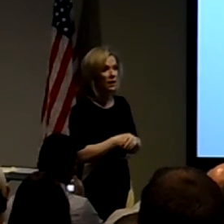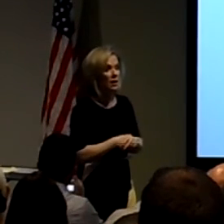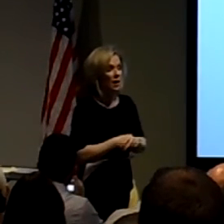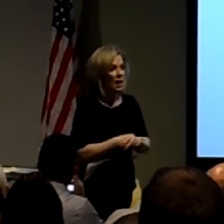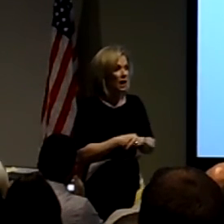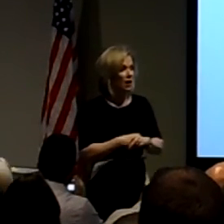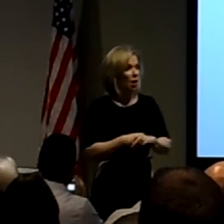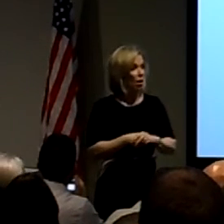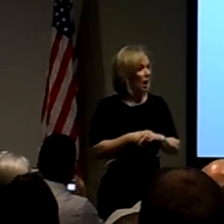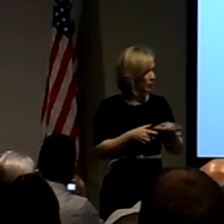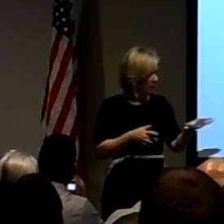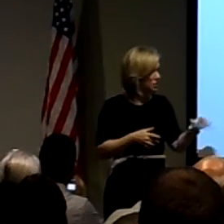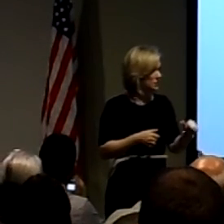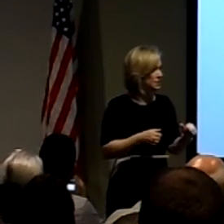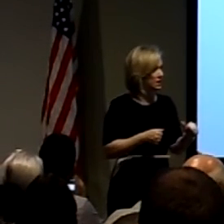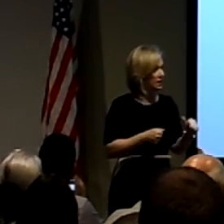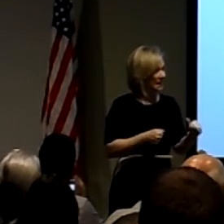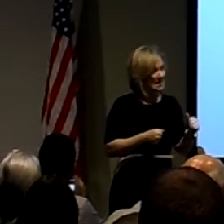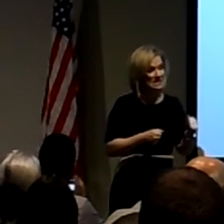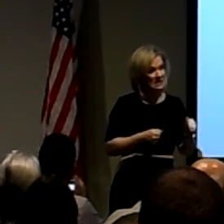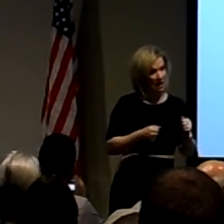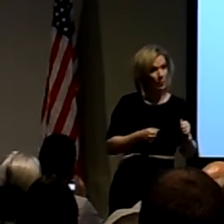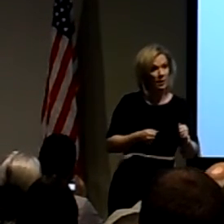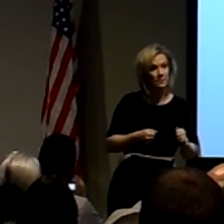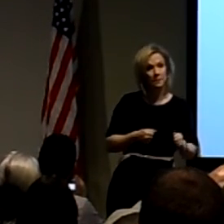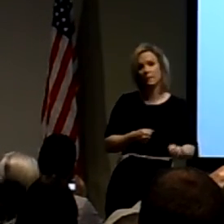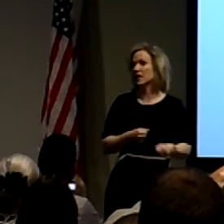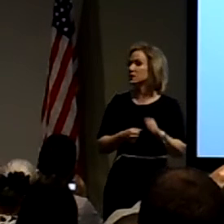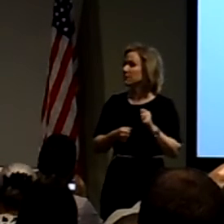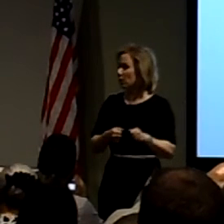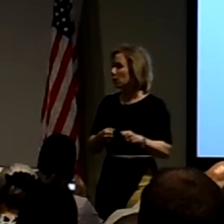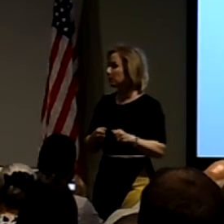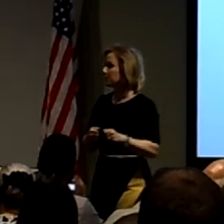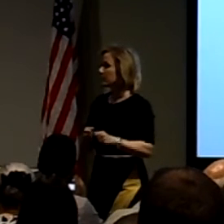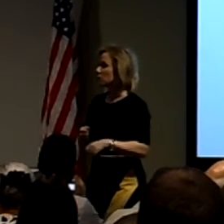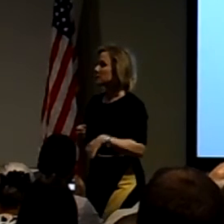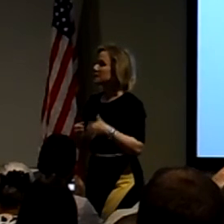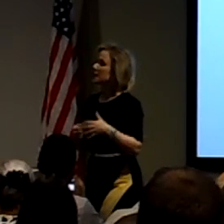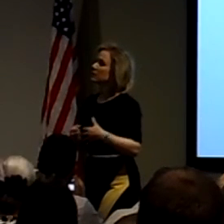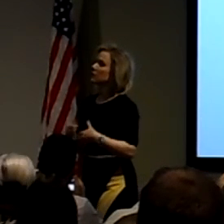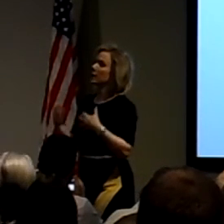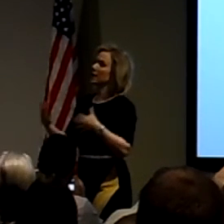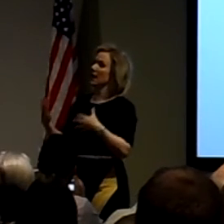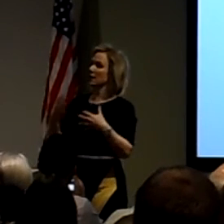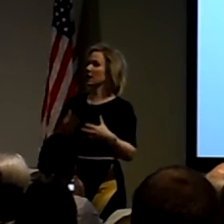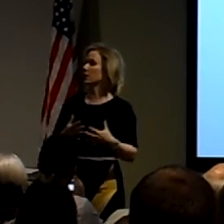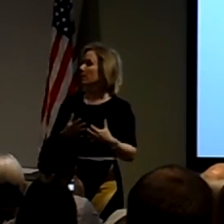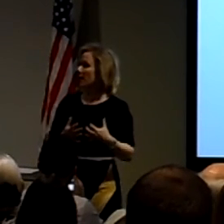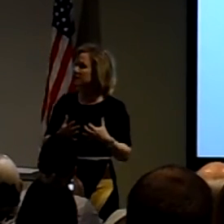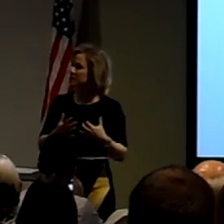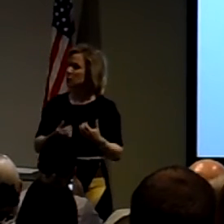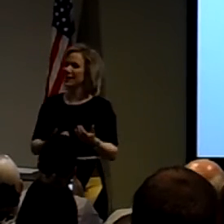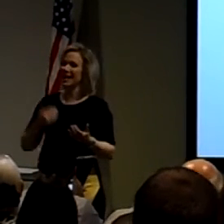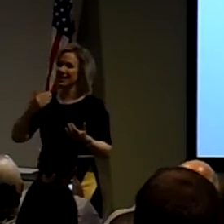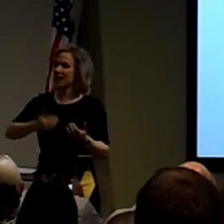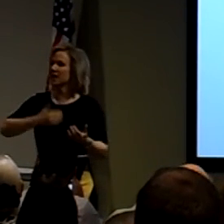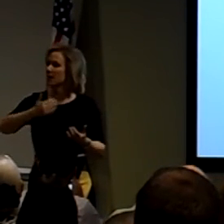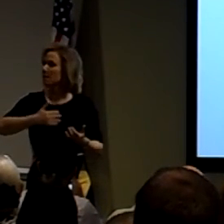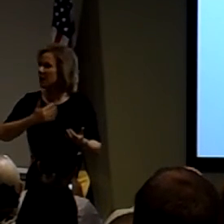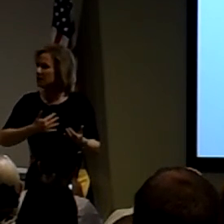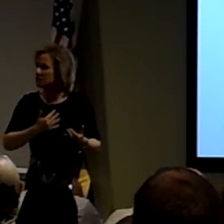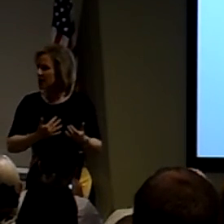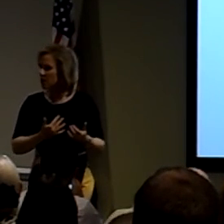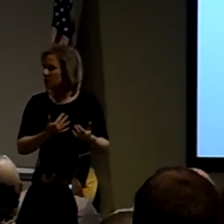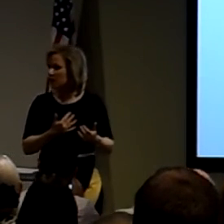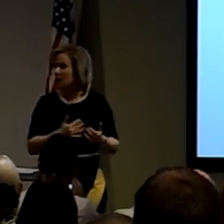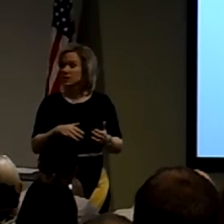saw the money. Our operations facility east of Tampa is full, which means even if we can get in another bus, we can't get it